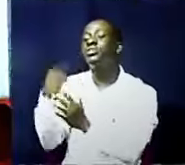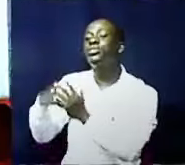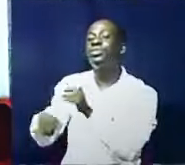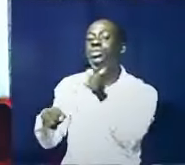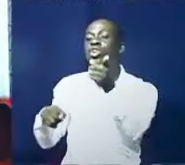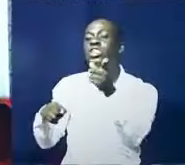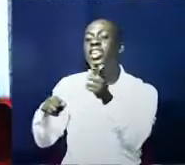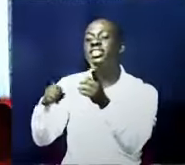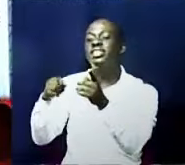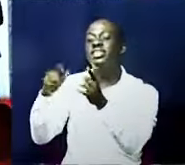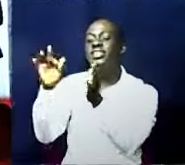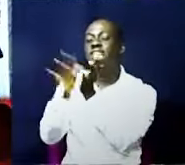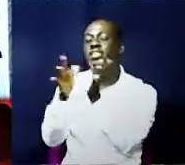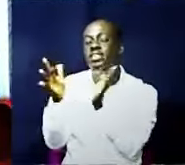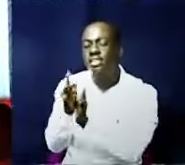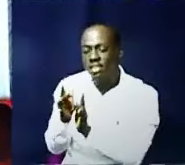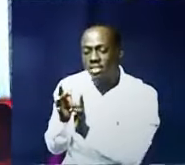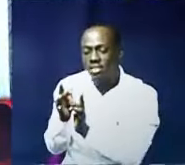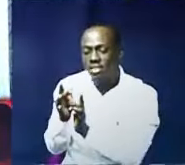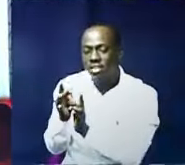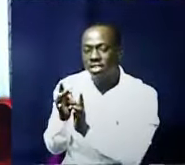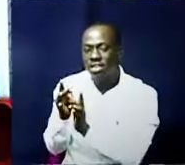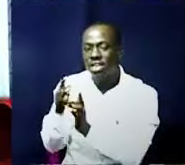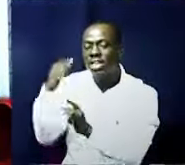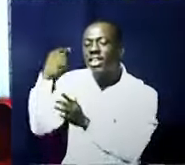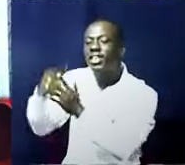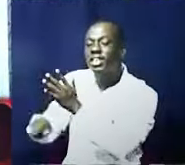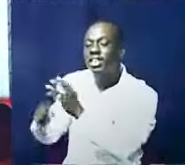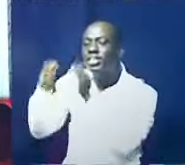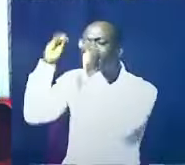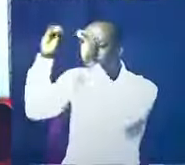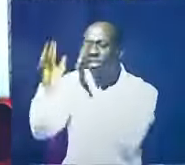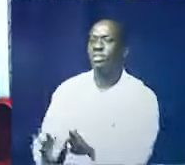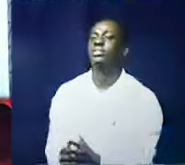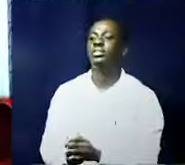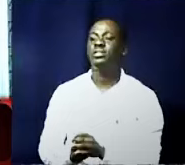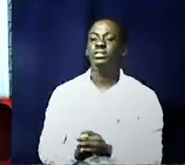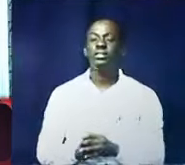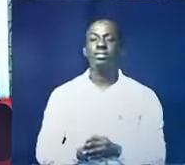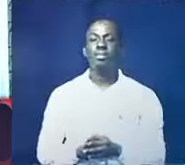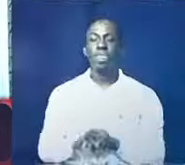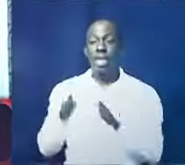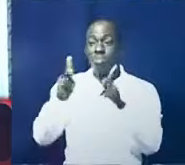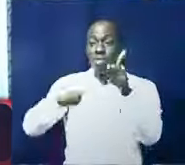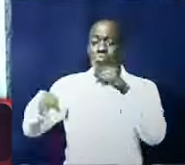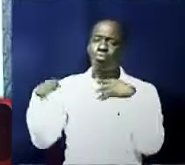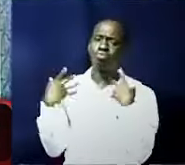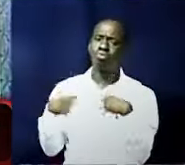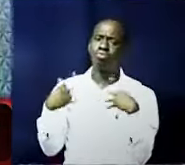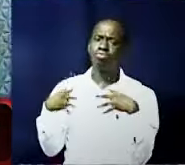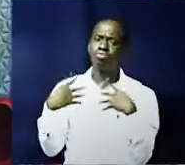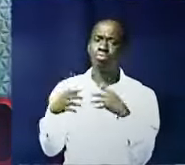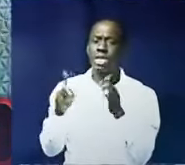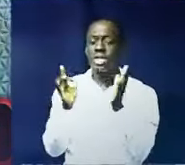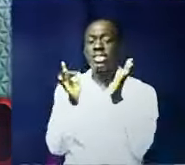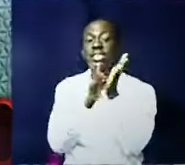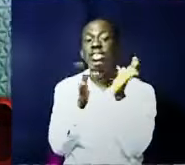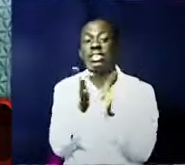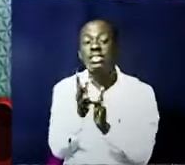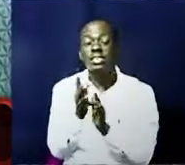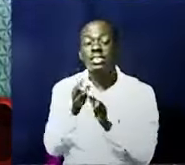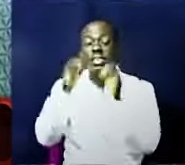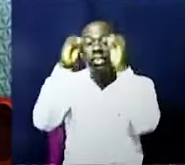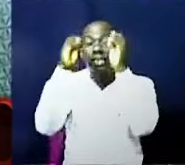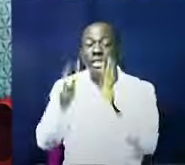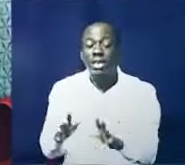were amazed at his teaching because he taught them as one who had authority, not as the